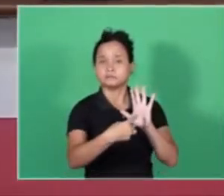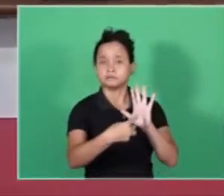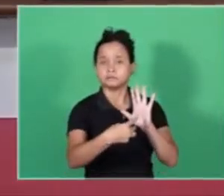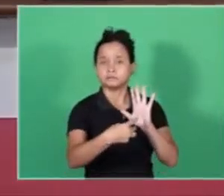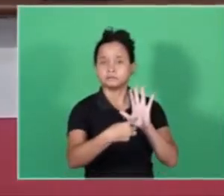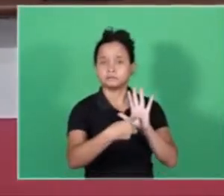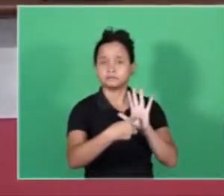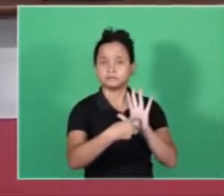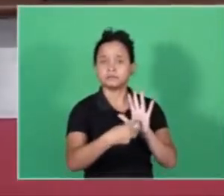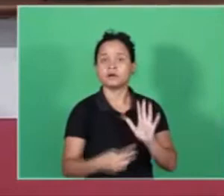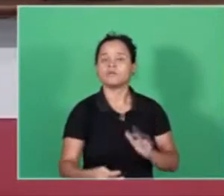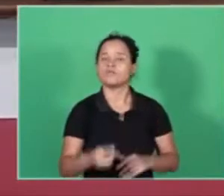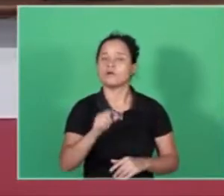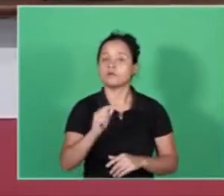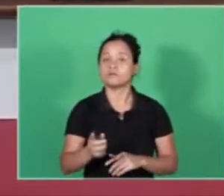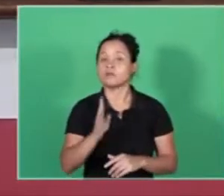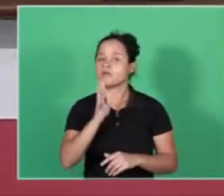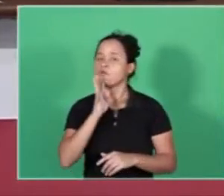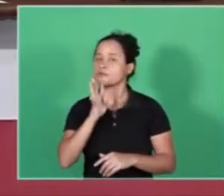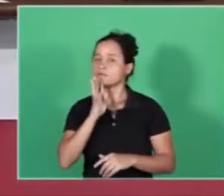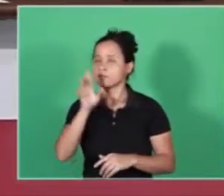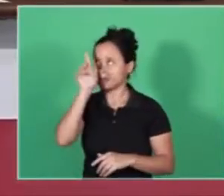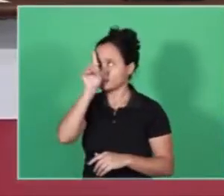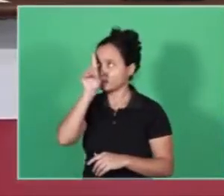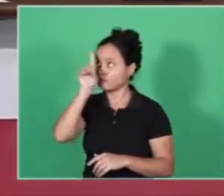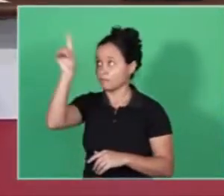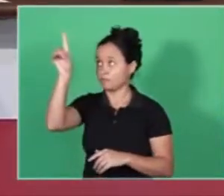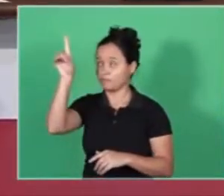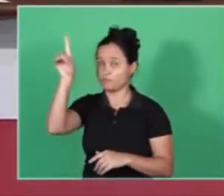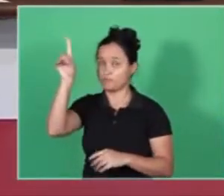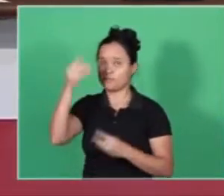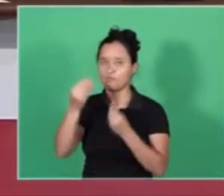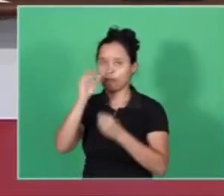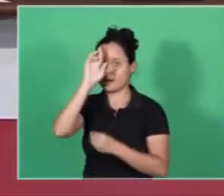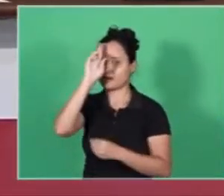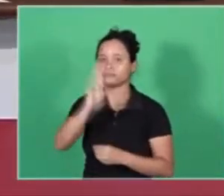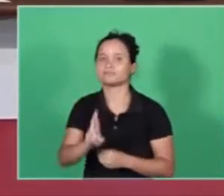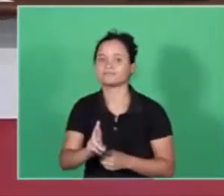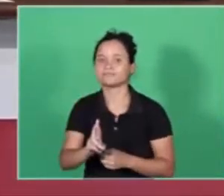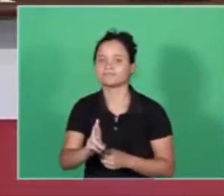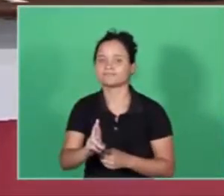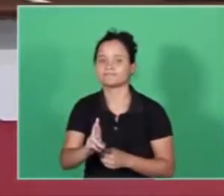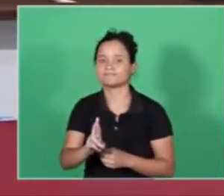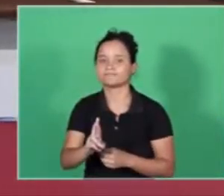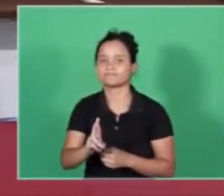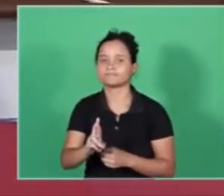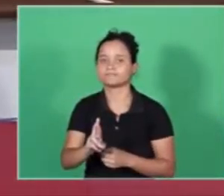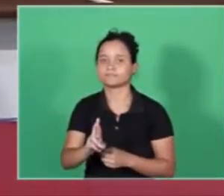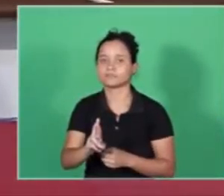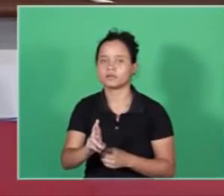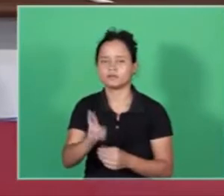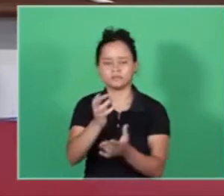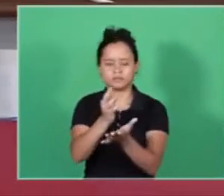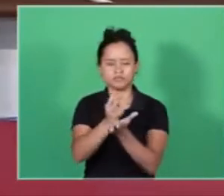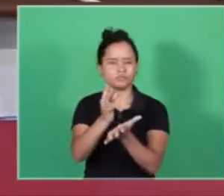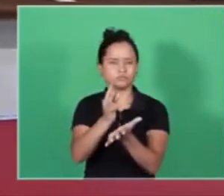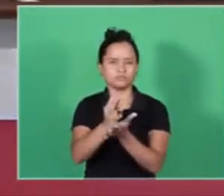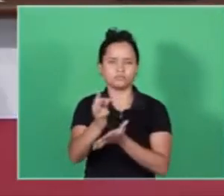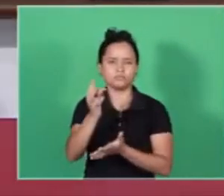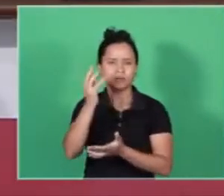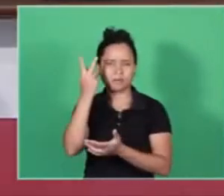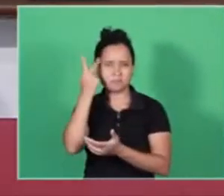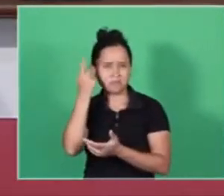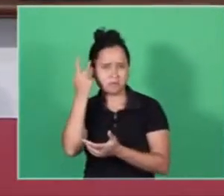Was knowing God by reason. It was natural theology. So look